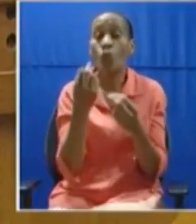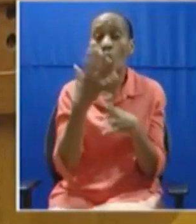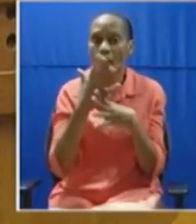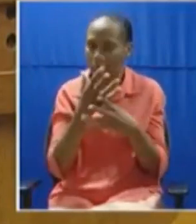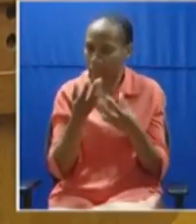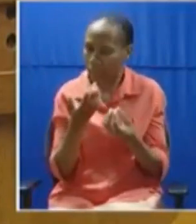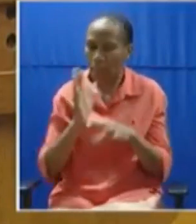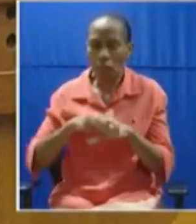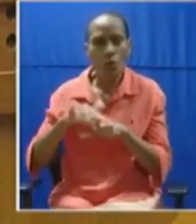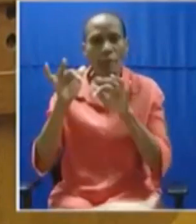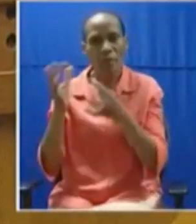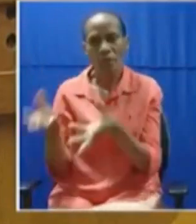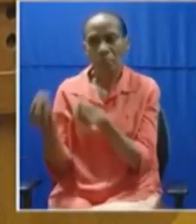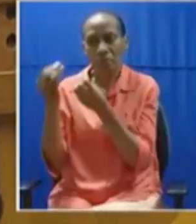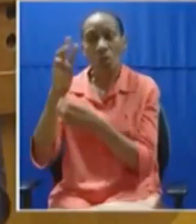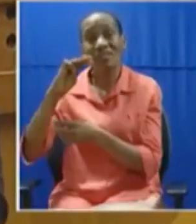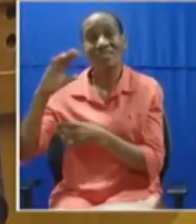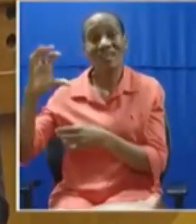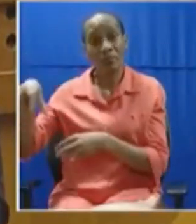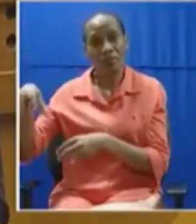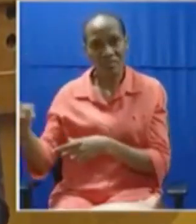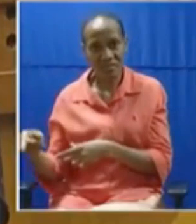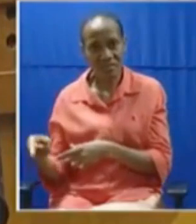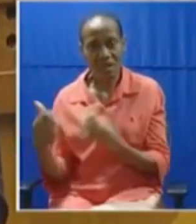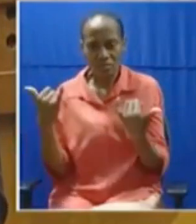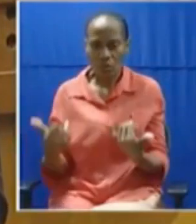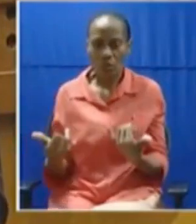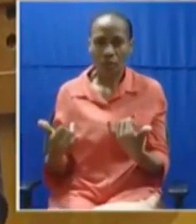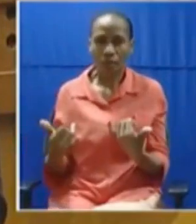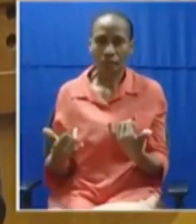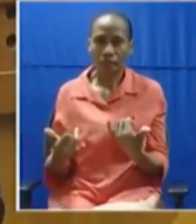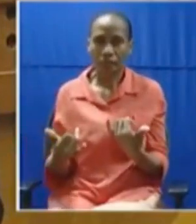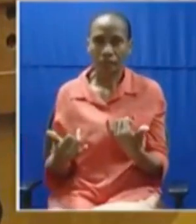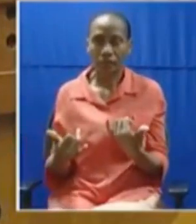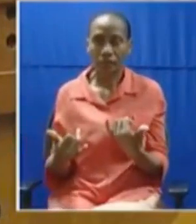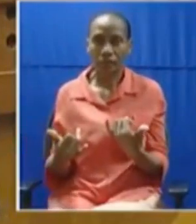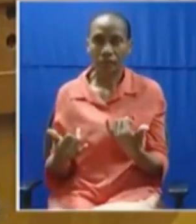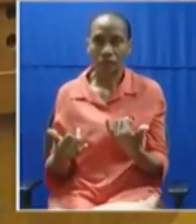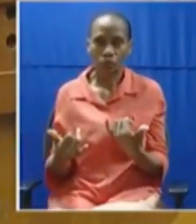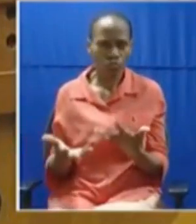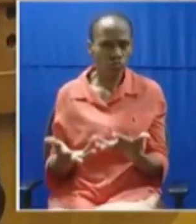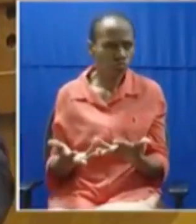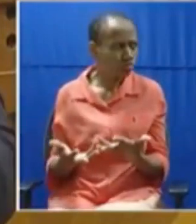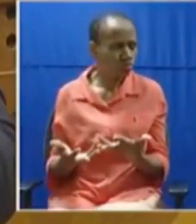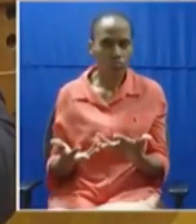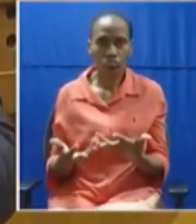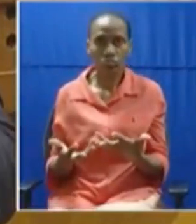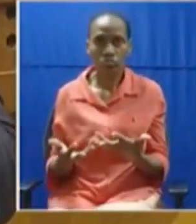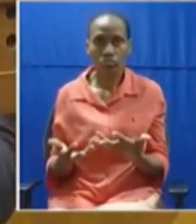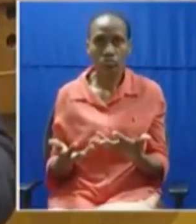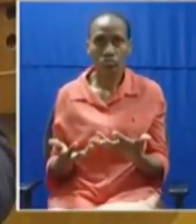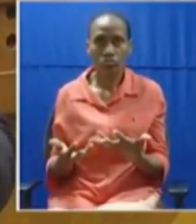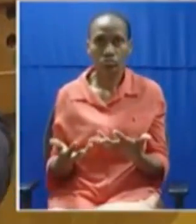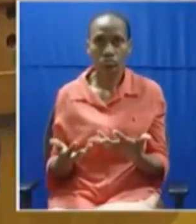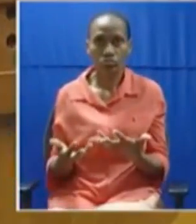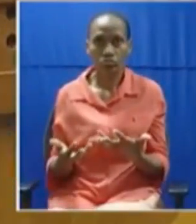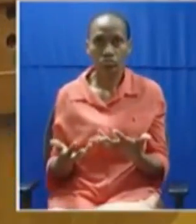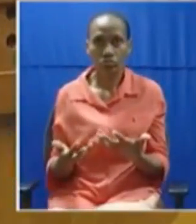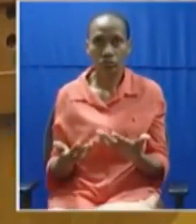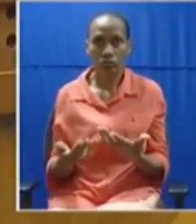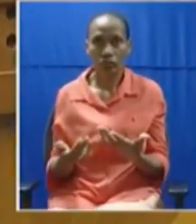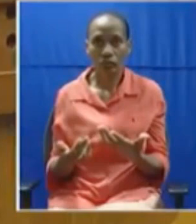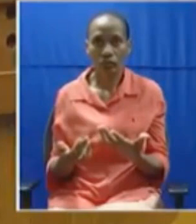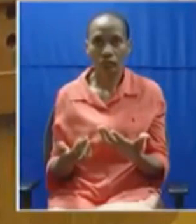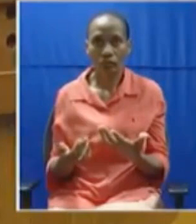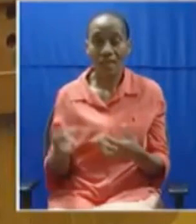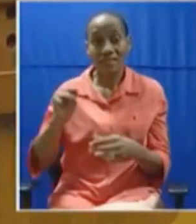Unemployment where we govern is 14% lower than the rest of the country. And out of all the jobs created in the